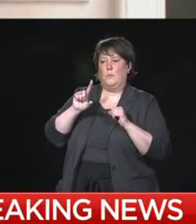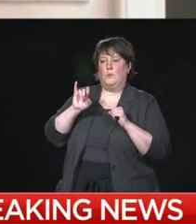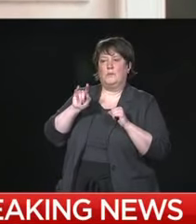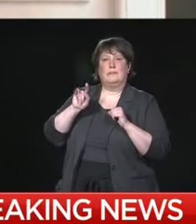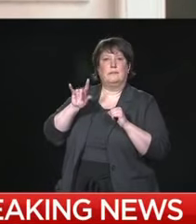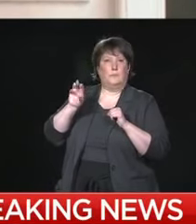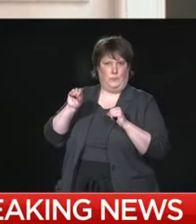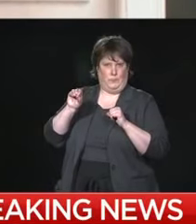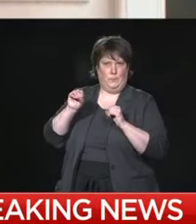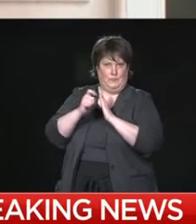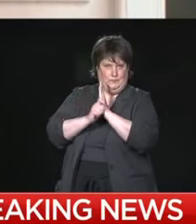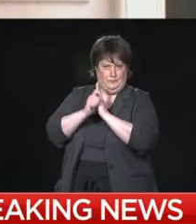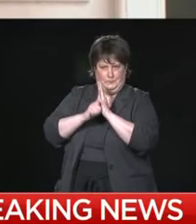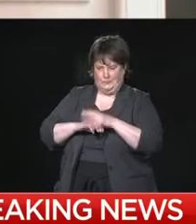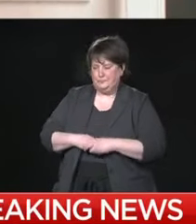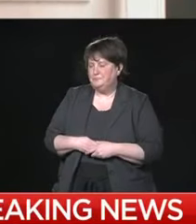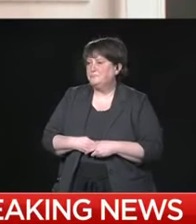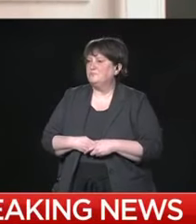is open.